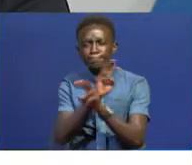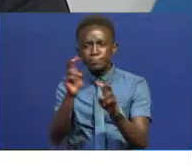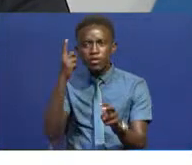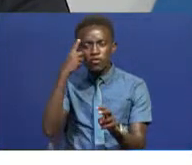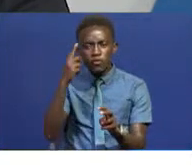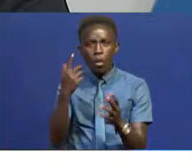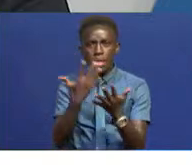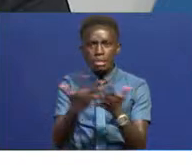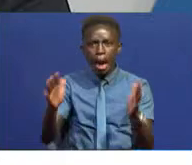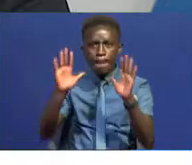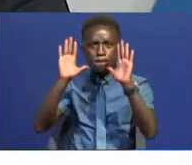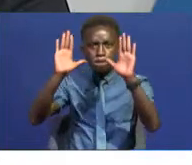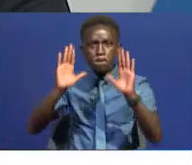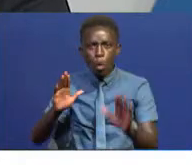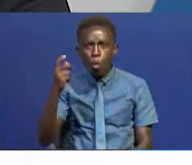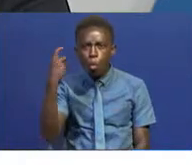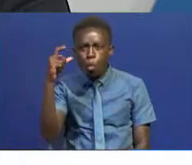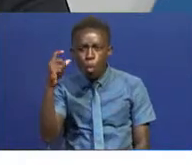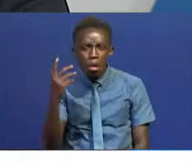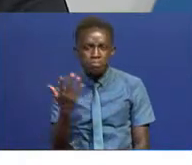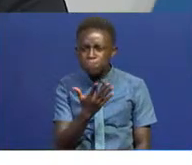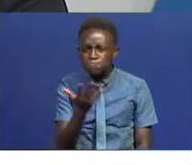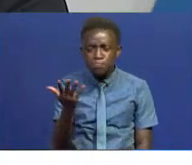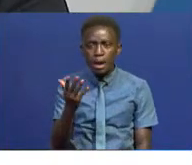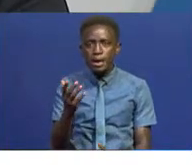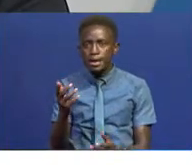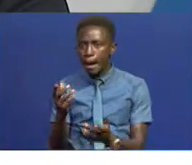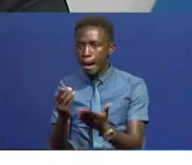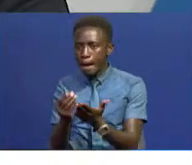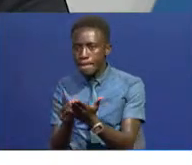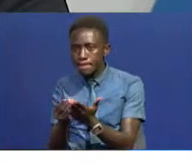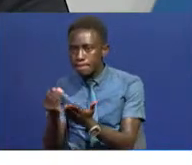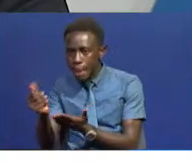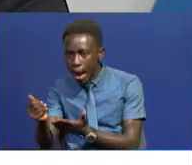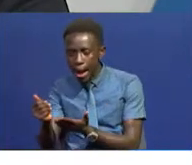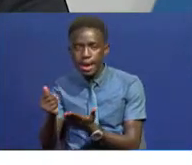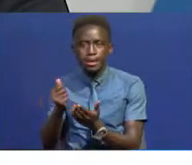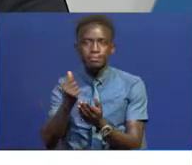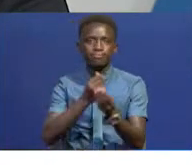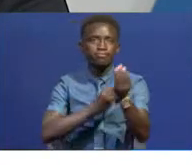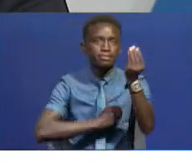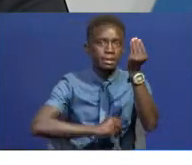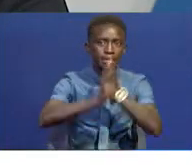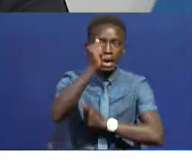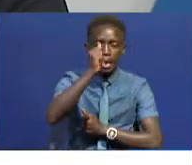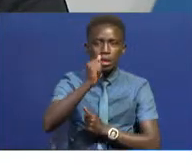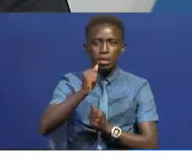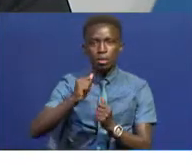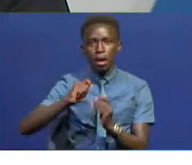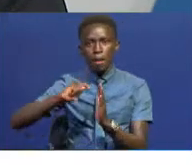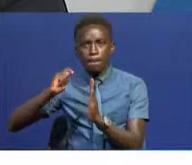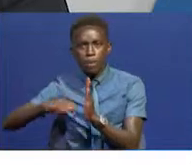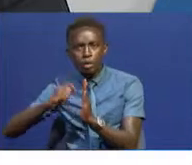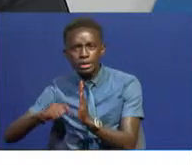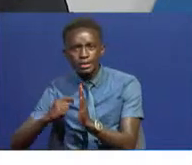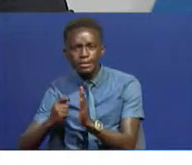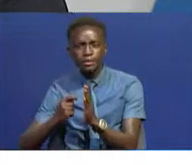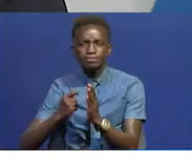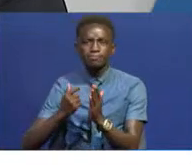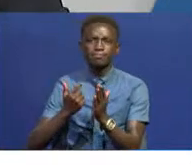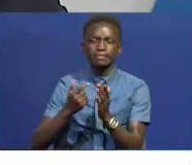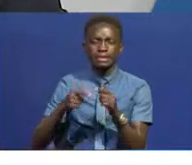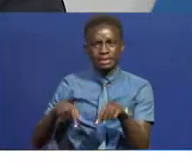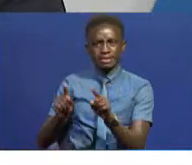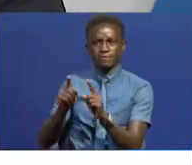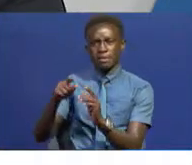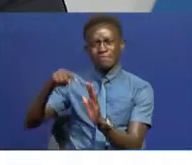prospecting, trading, that is buying and selling, processing and mining itself. In essence, anybody who